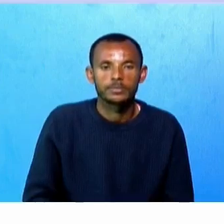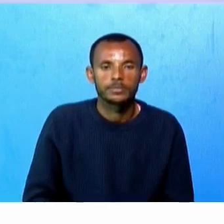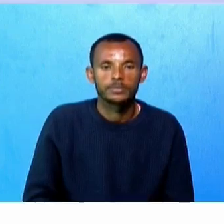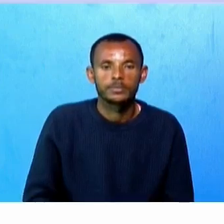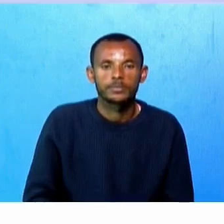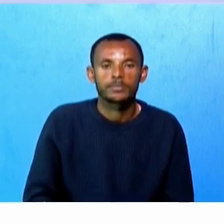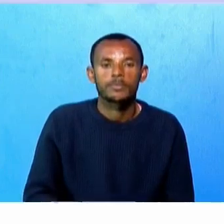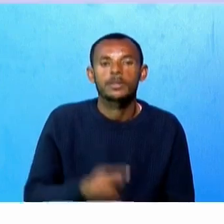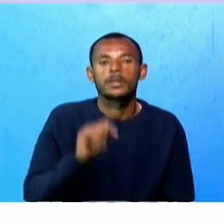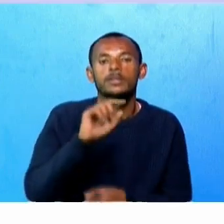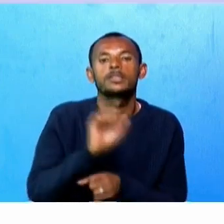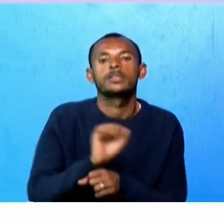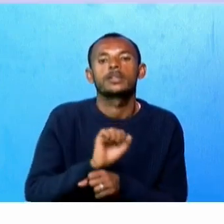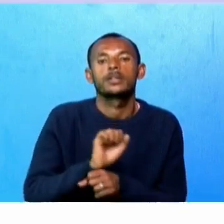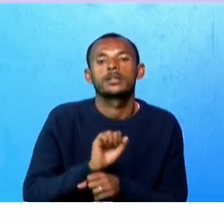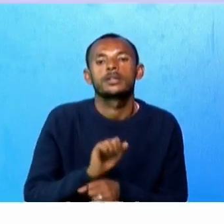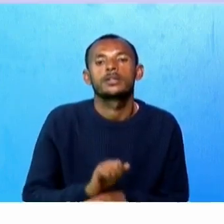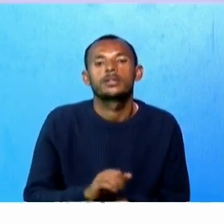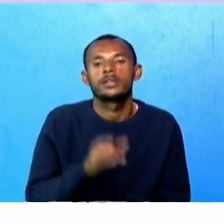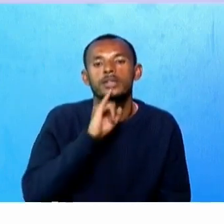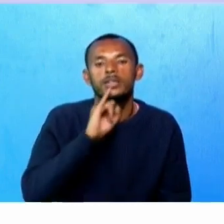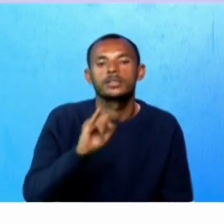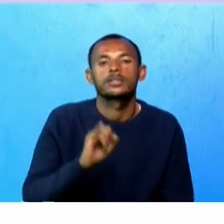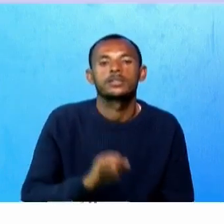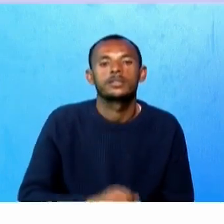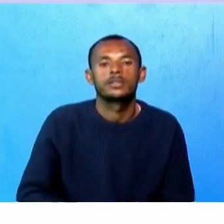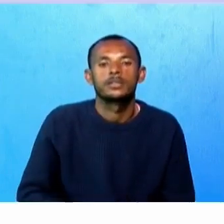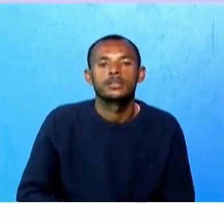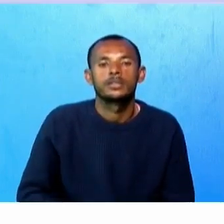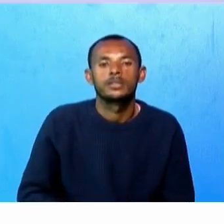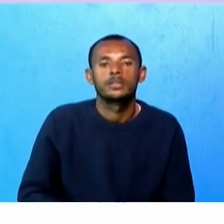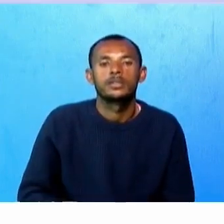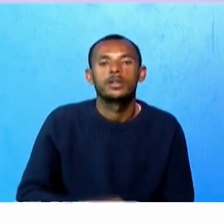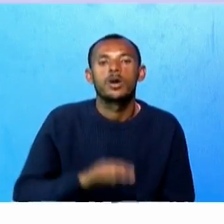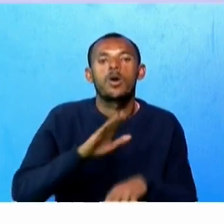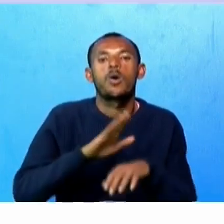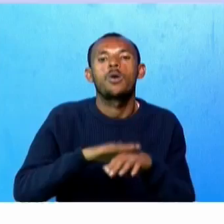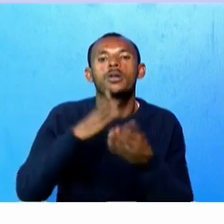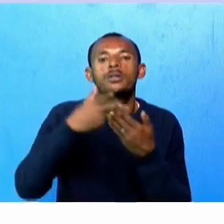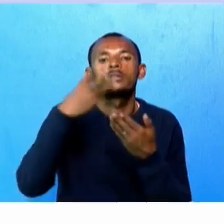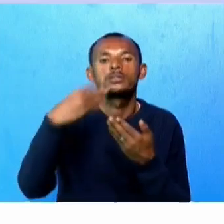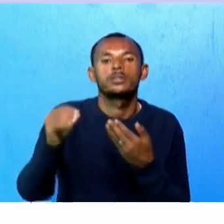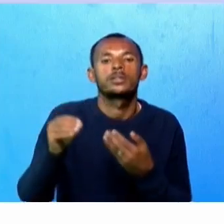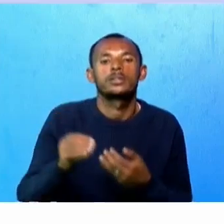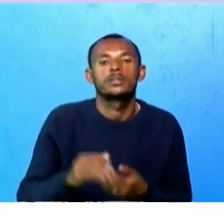the car is on sale